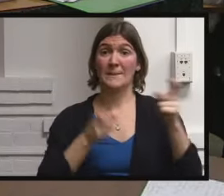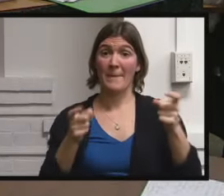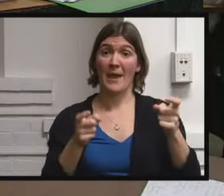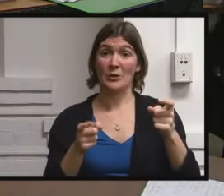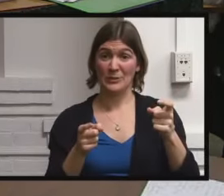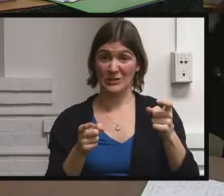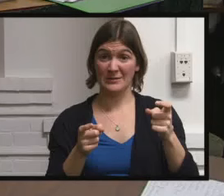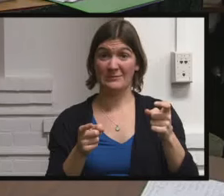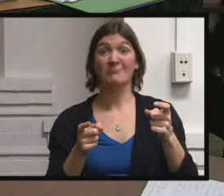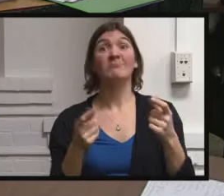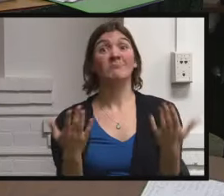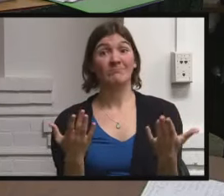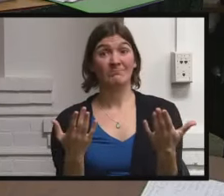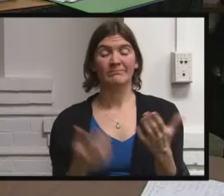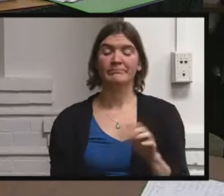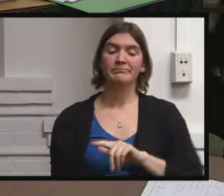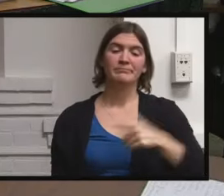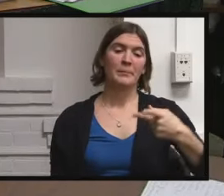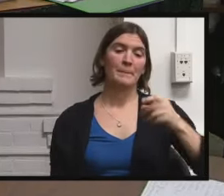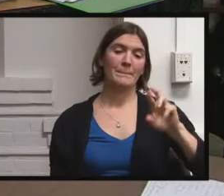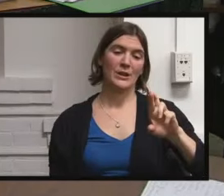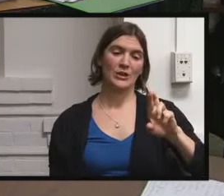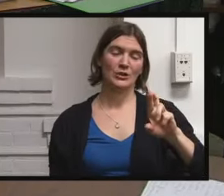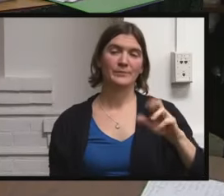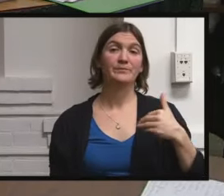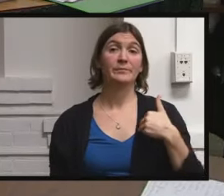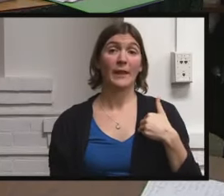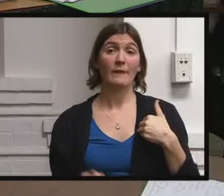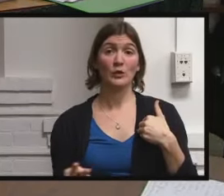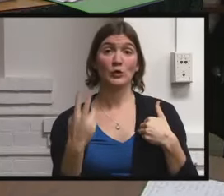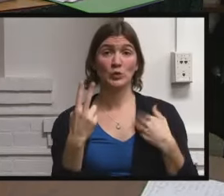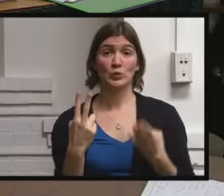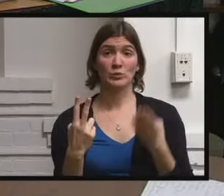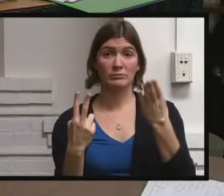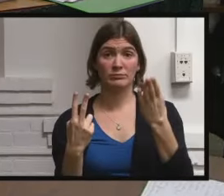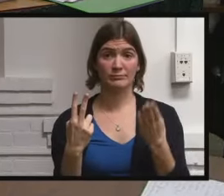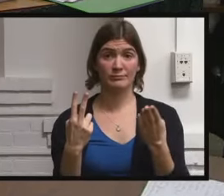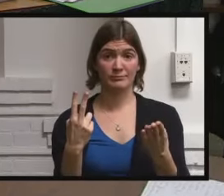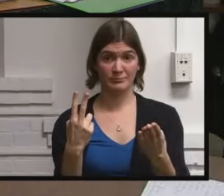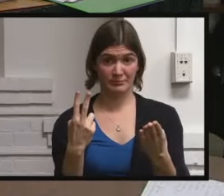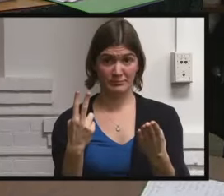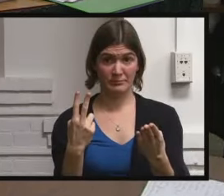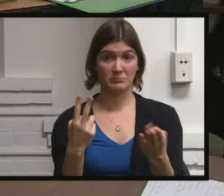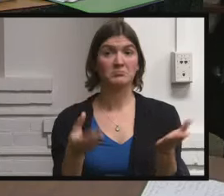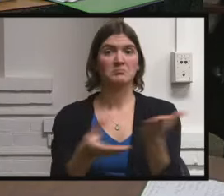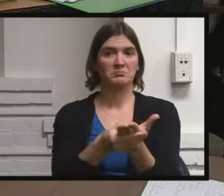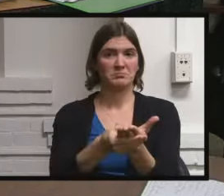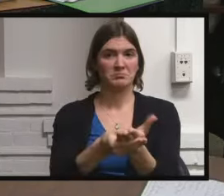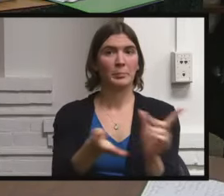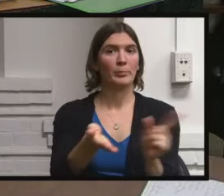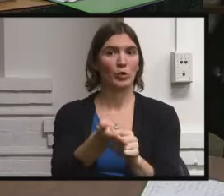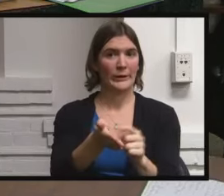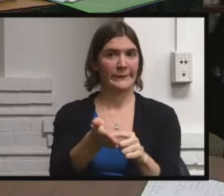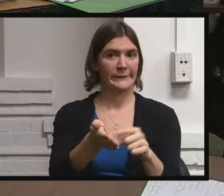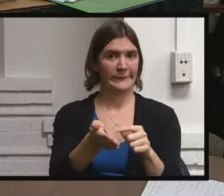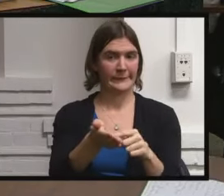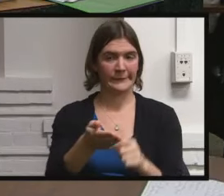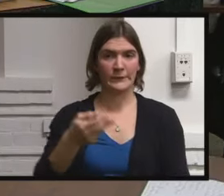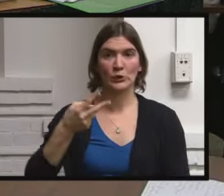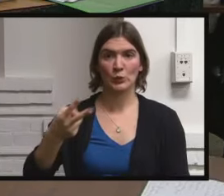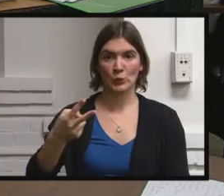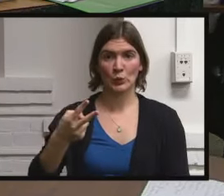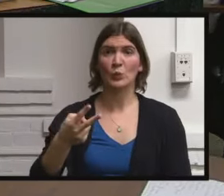ahead. So we had two recommendations in the materials that are in the notebooks and